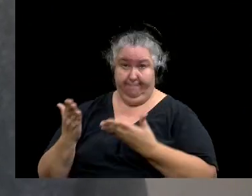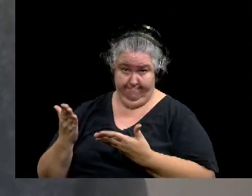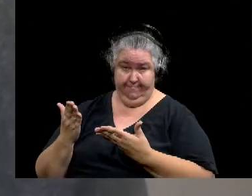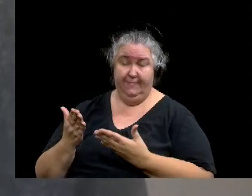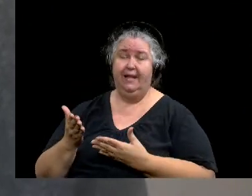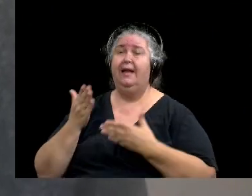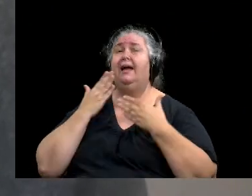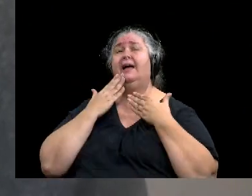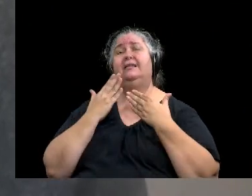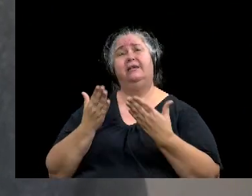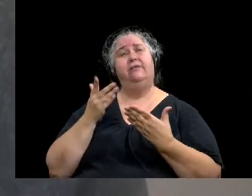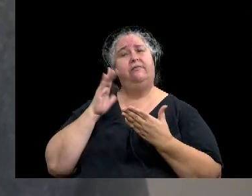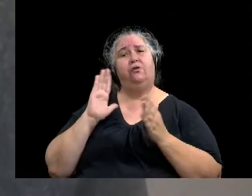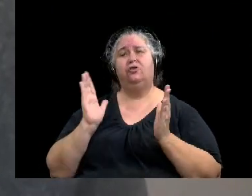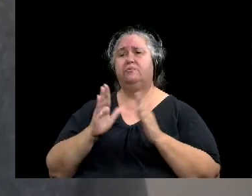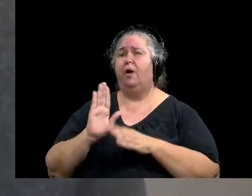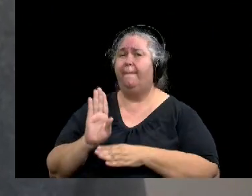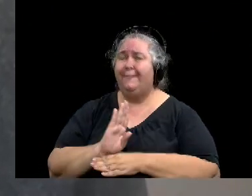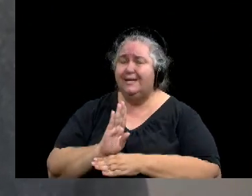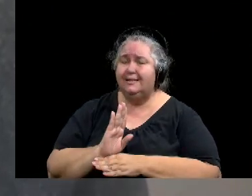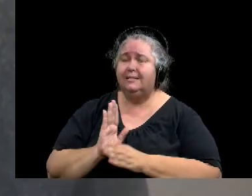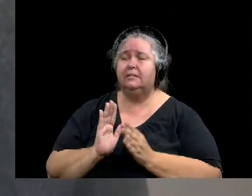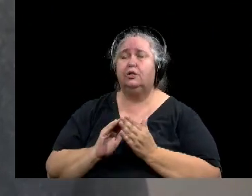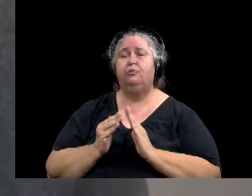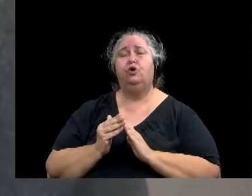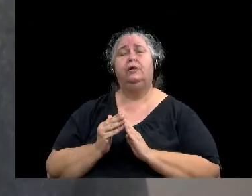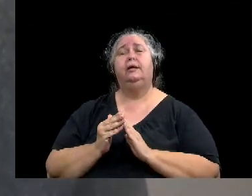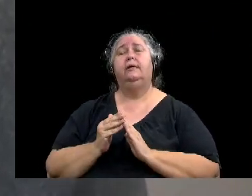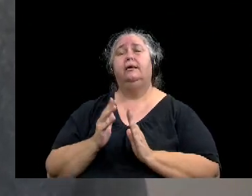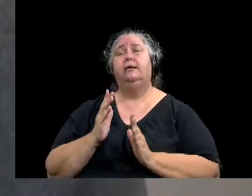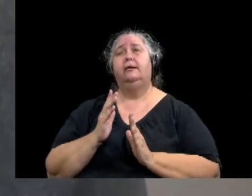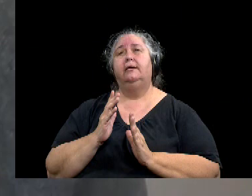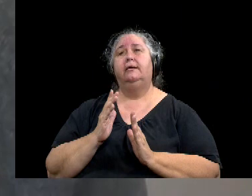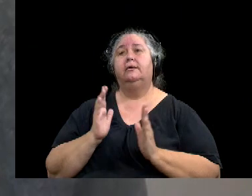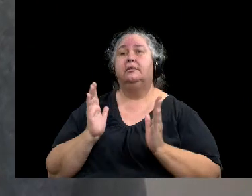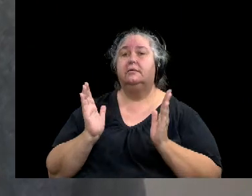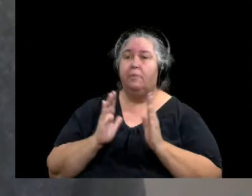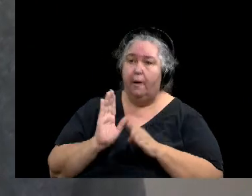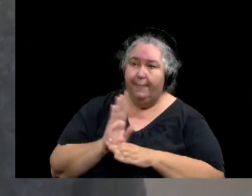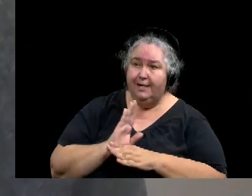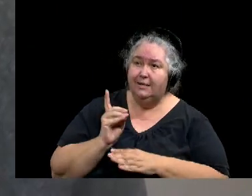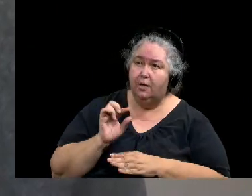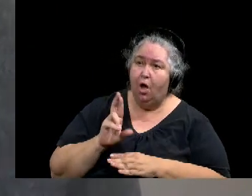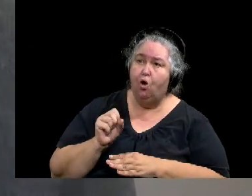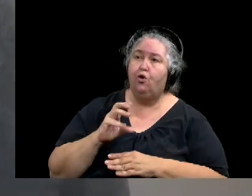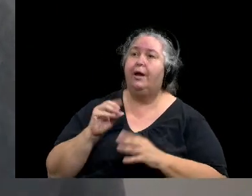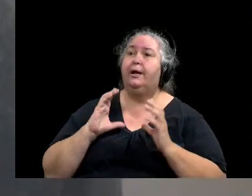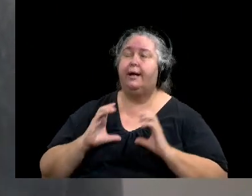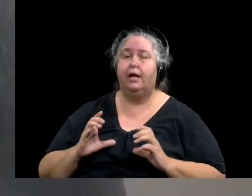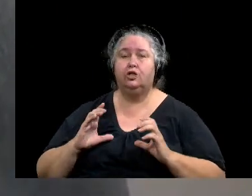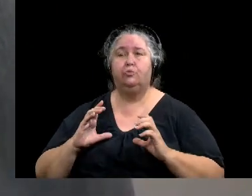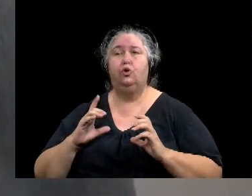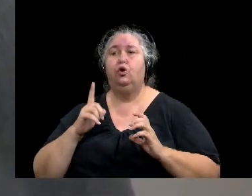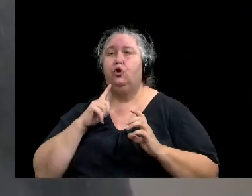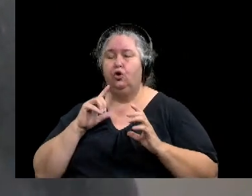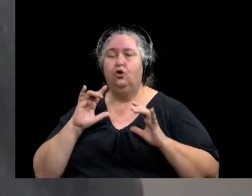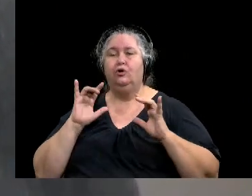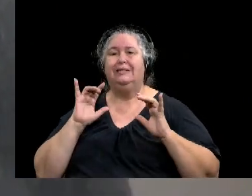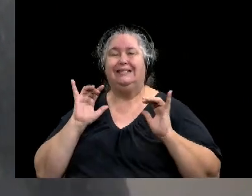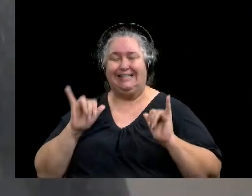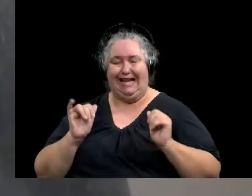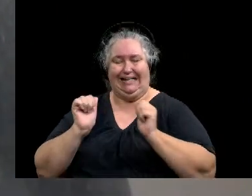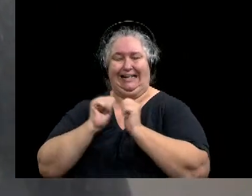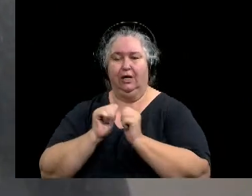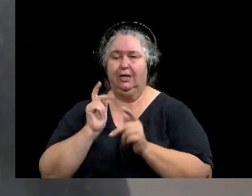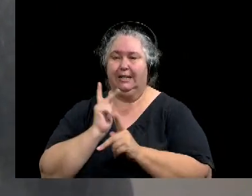thankful for our small business community, our small business owners and their customers and clients who have pulled together to keep